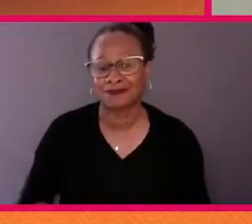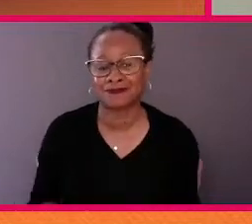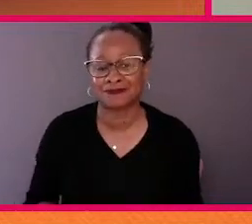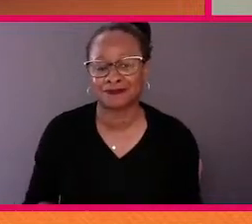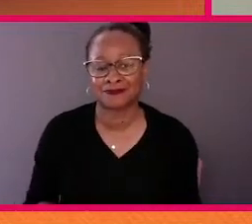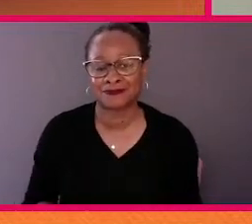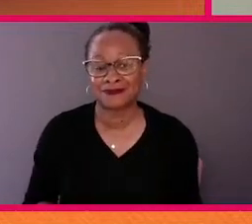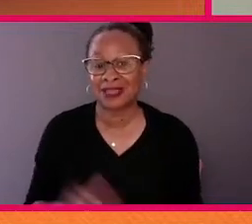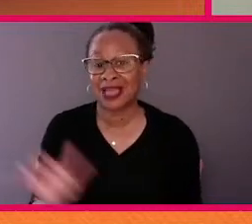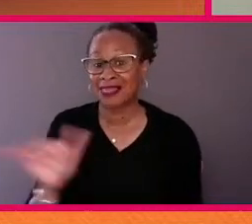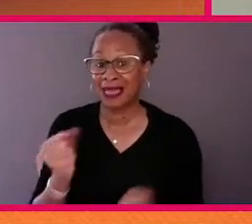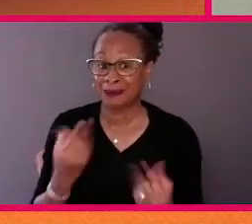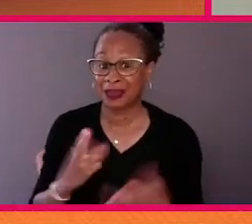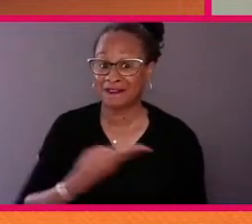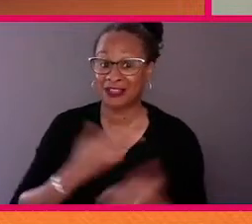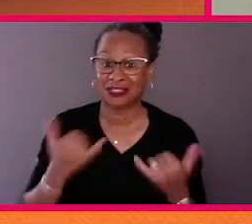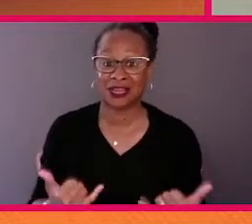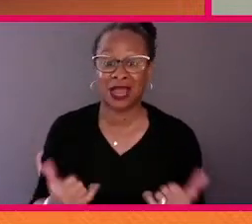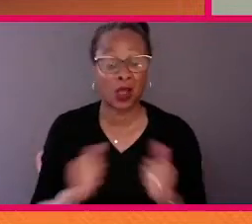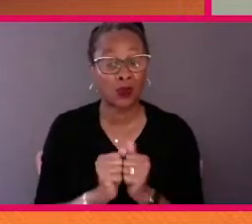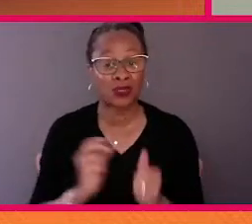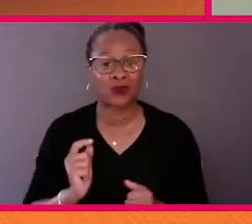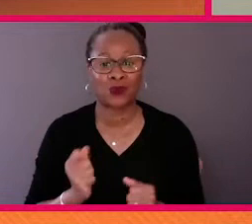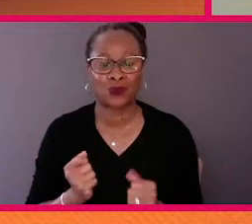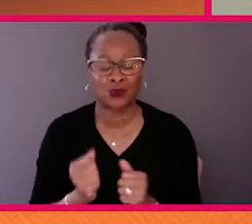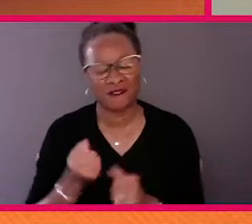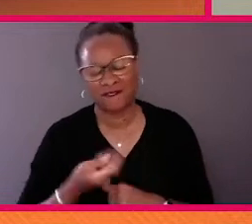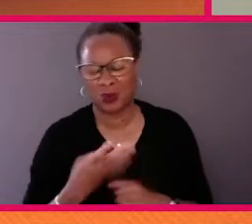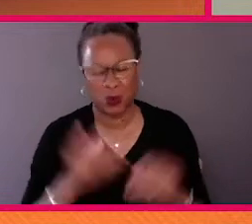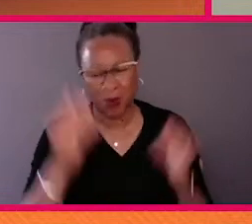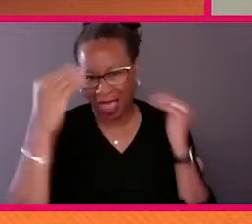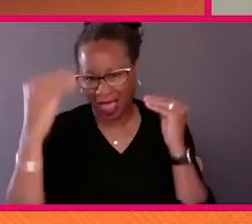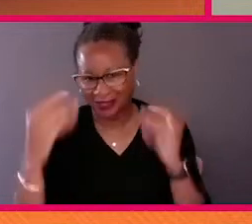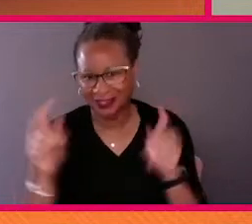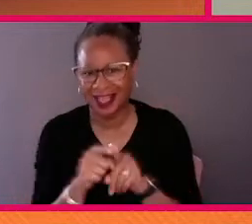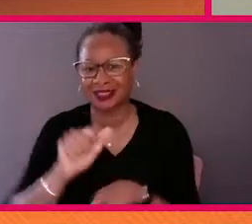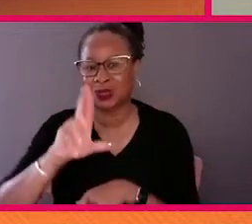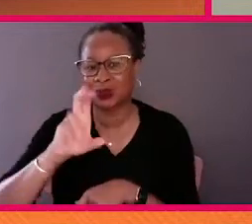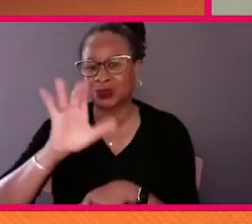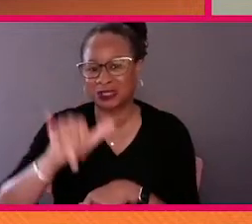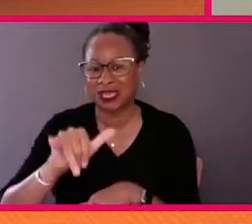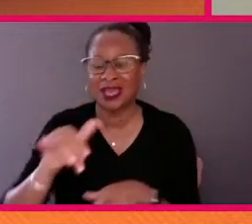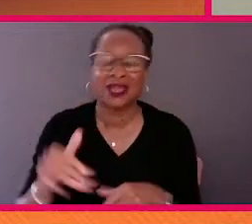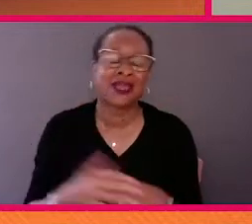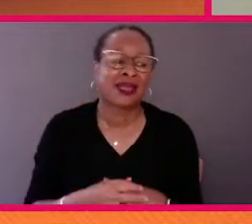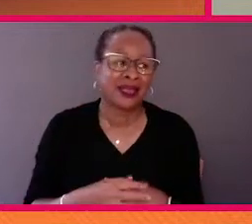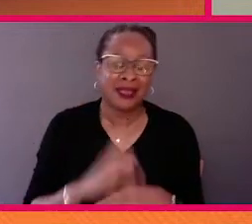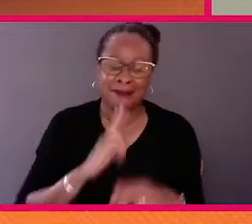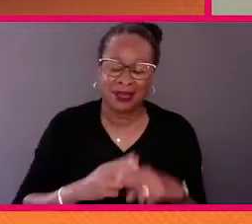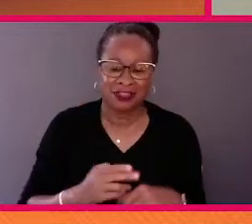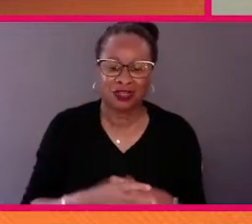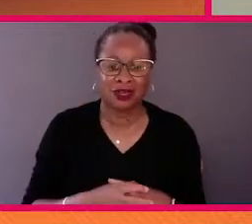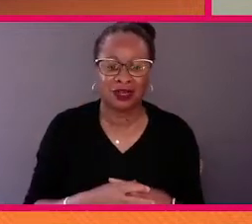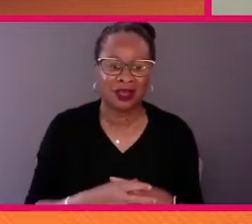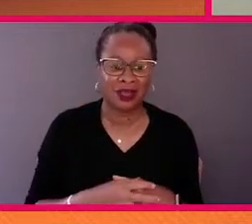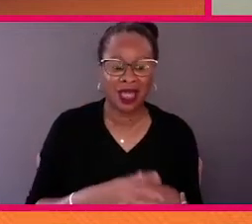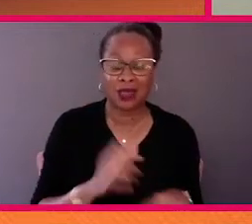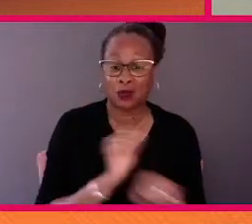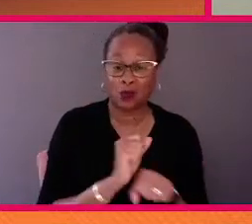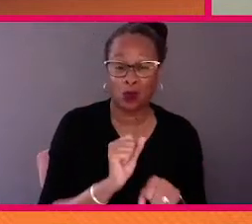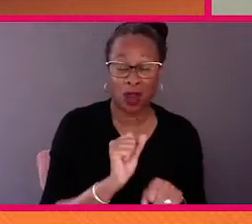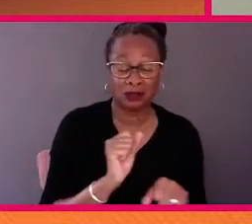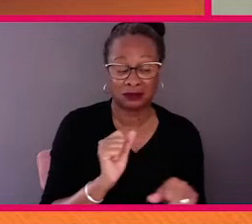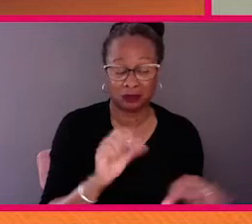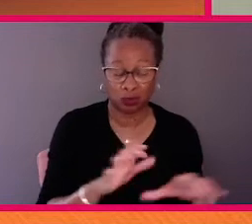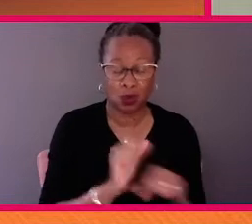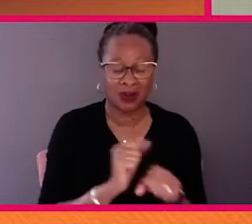Like many of us today, I'm here with a few hats on. As Lucy mentioned, I am the Director of Filmmaker Services and Impact at Working Films. We